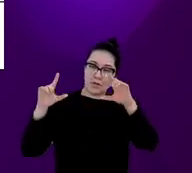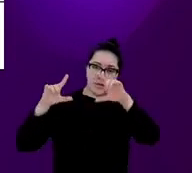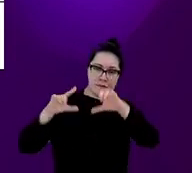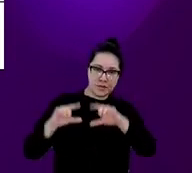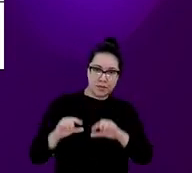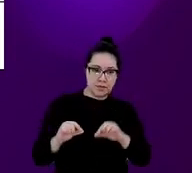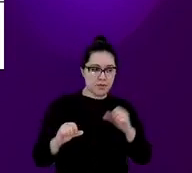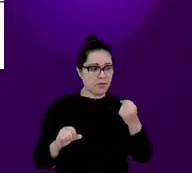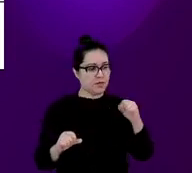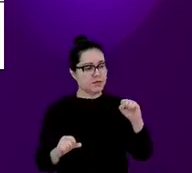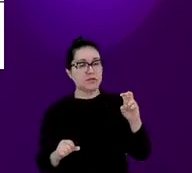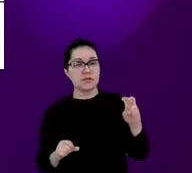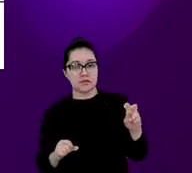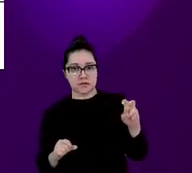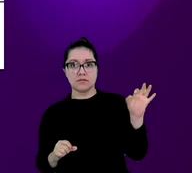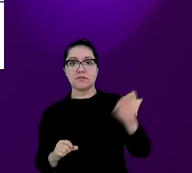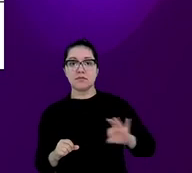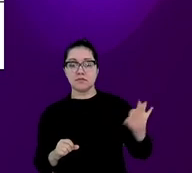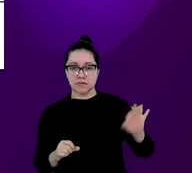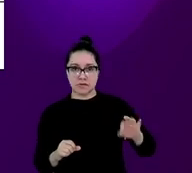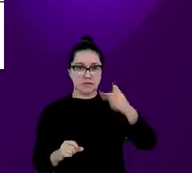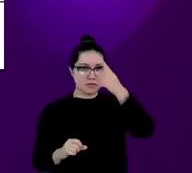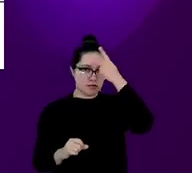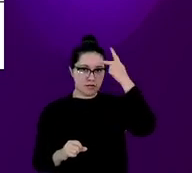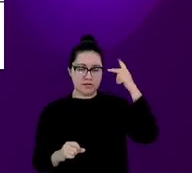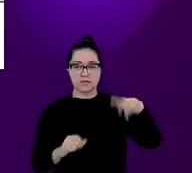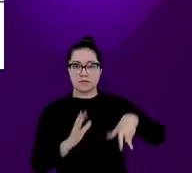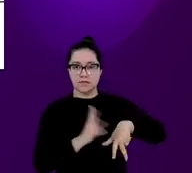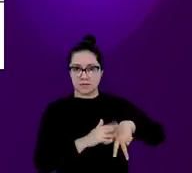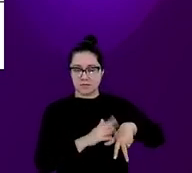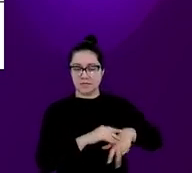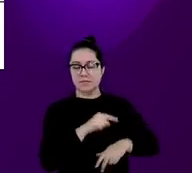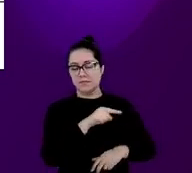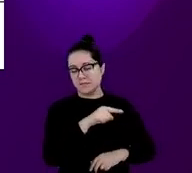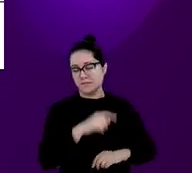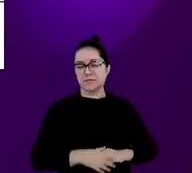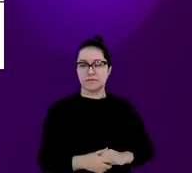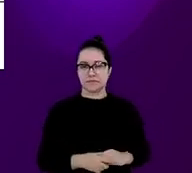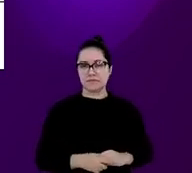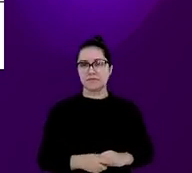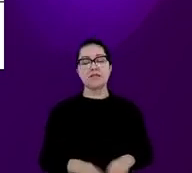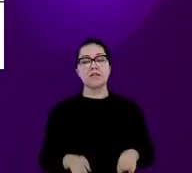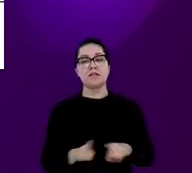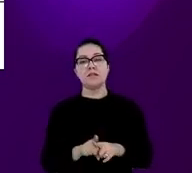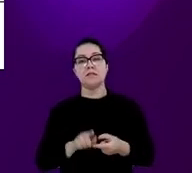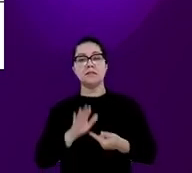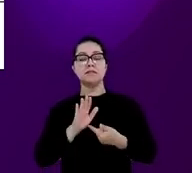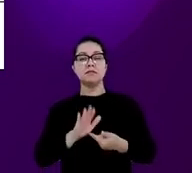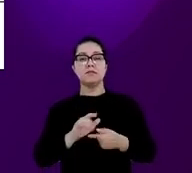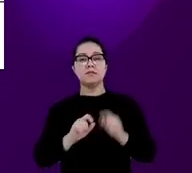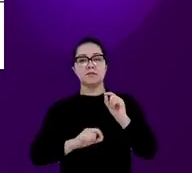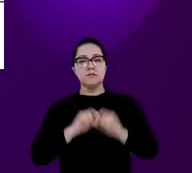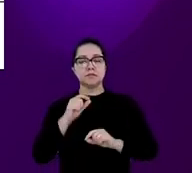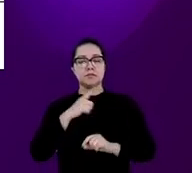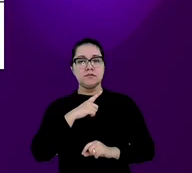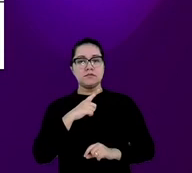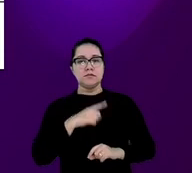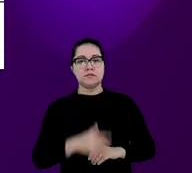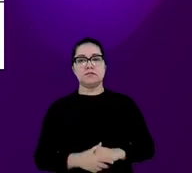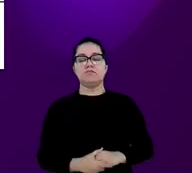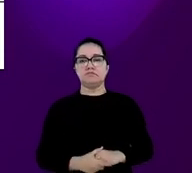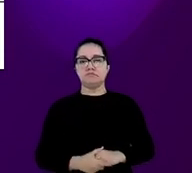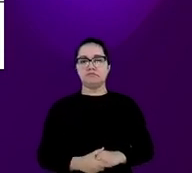trial. We also showed a decrease of the inflammation by thermography,